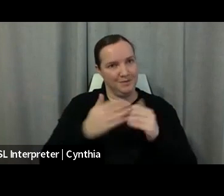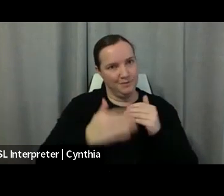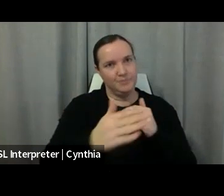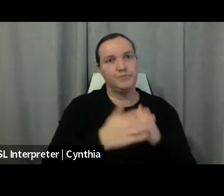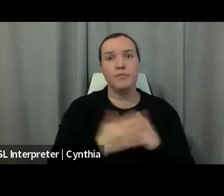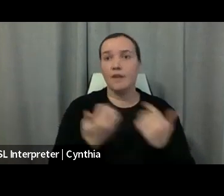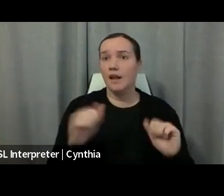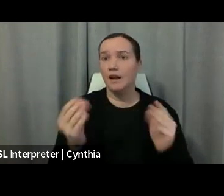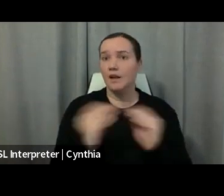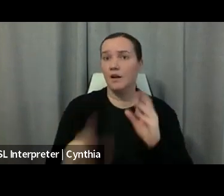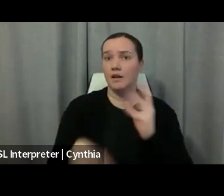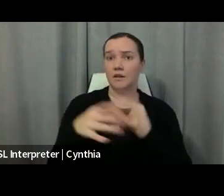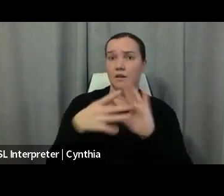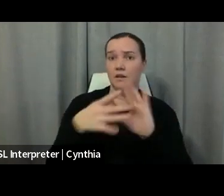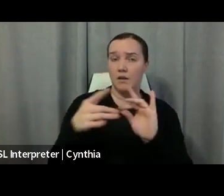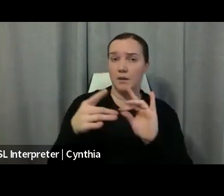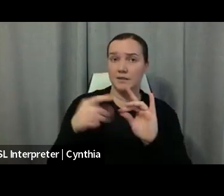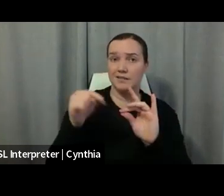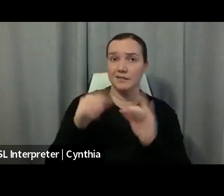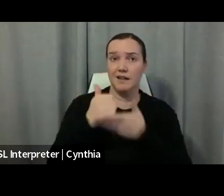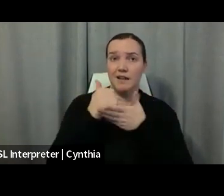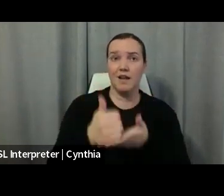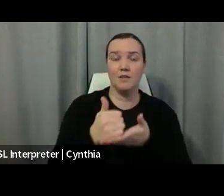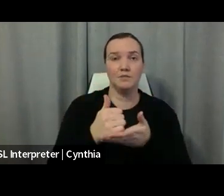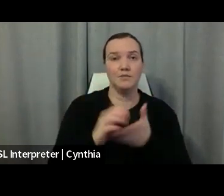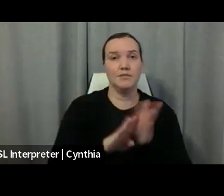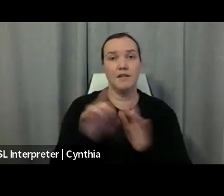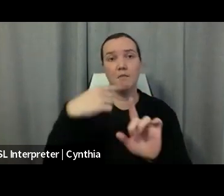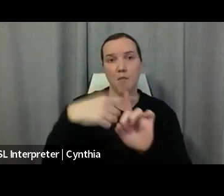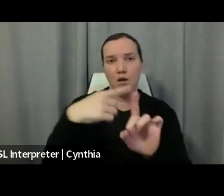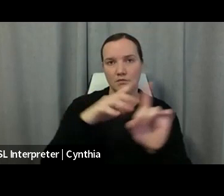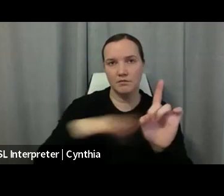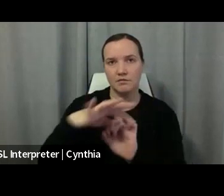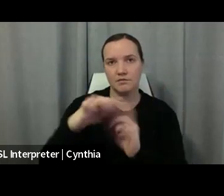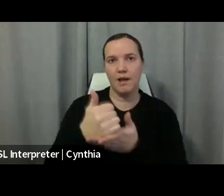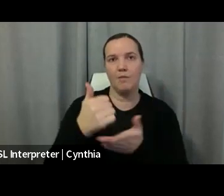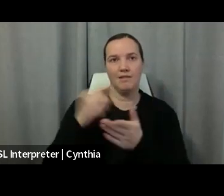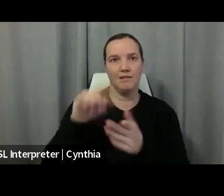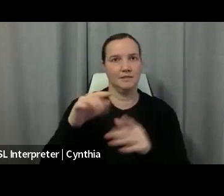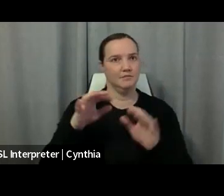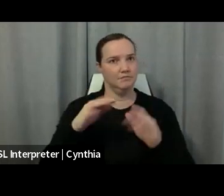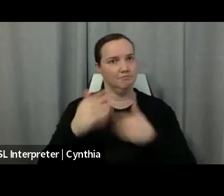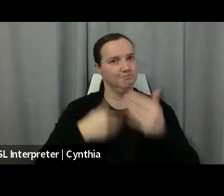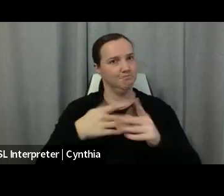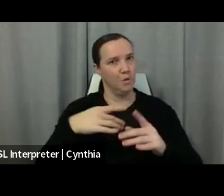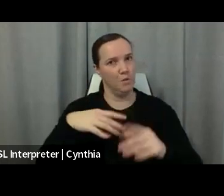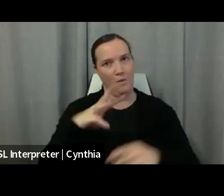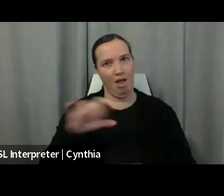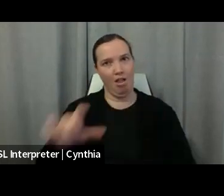anything additionally that helps to create positive conditions for helping this to go well? What helped it to go